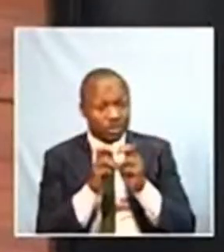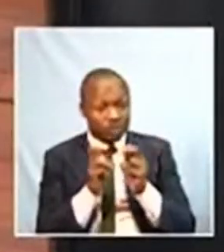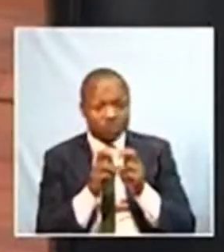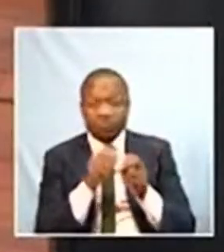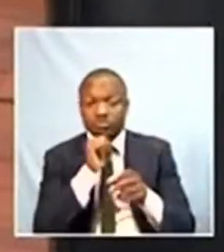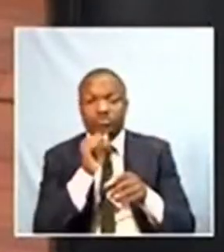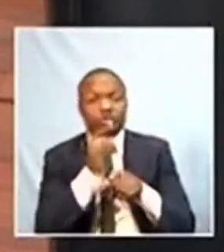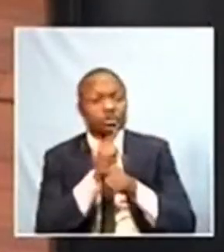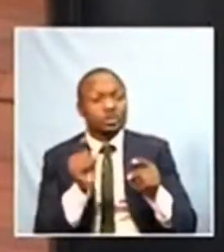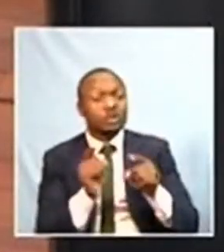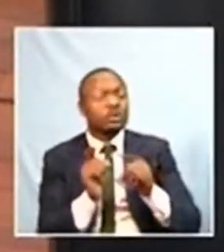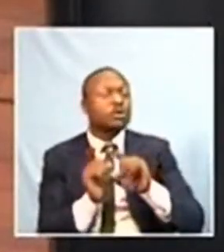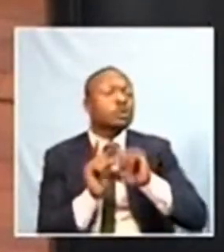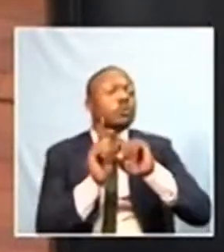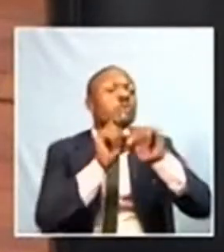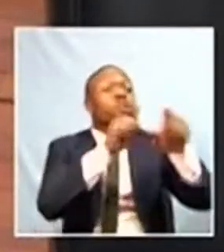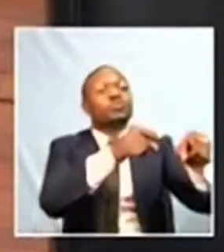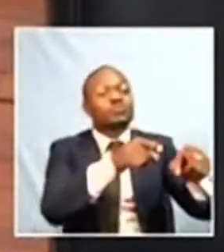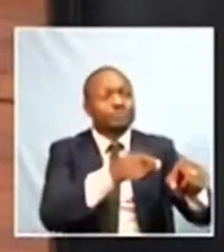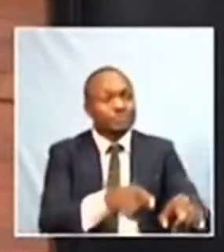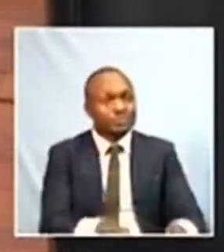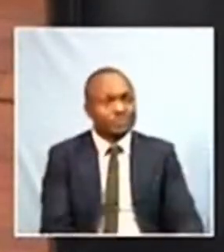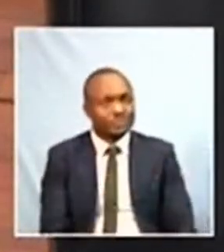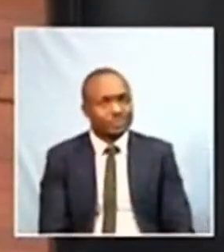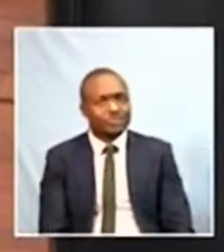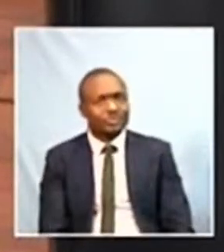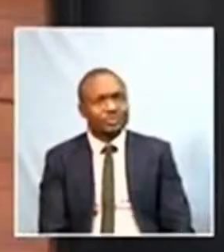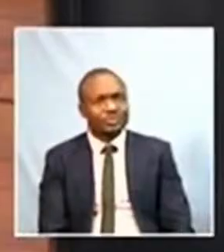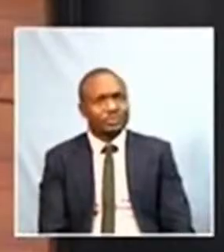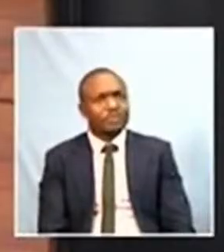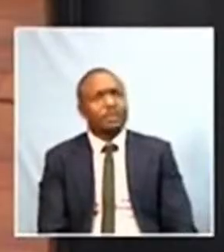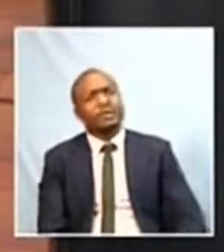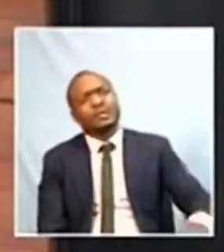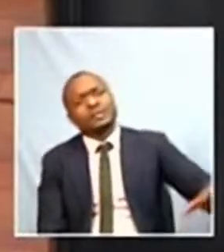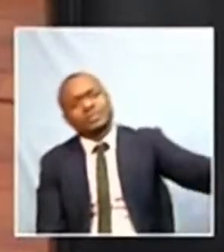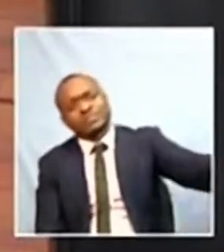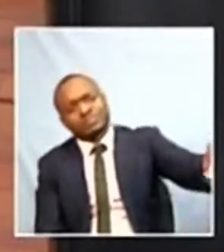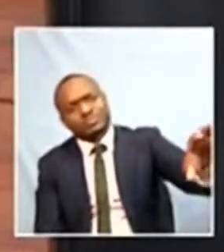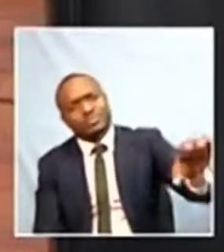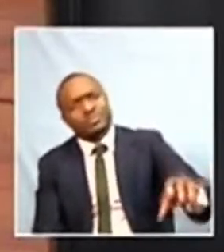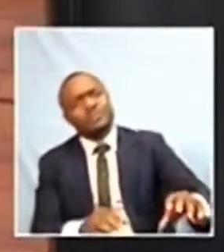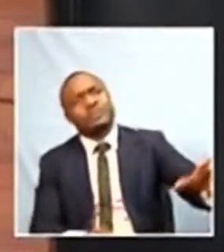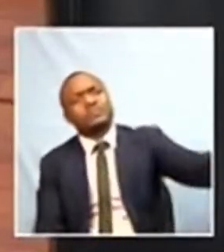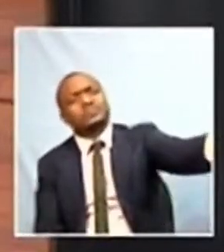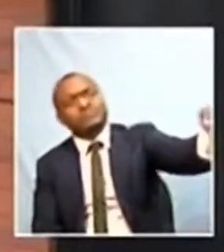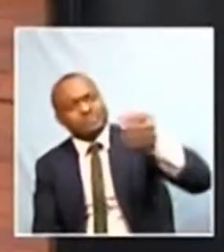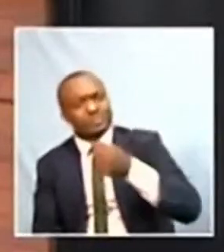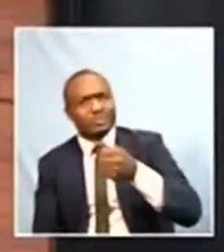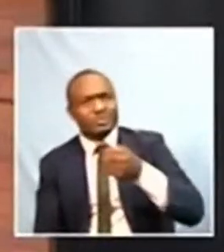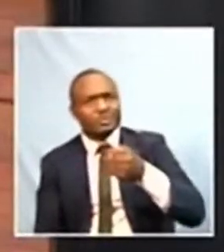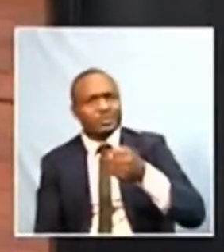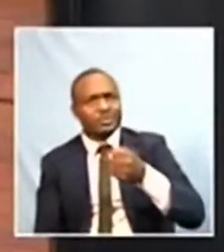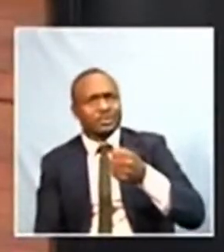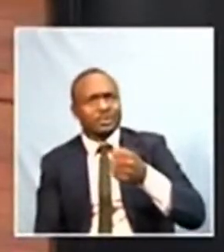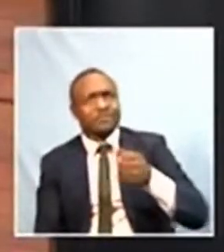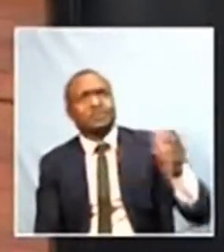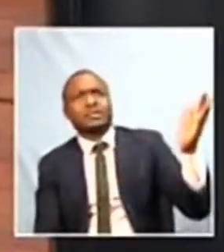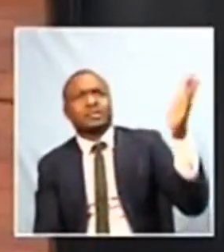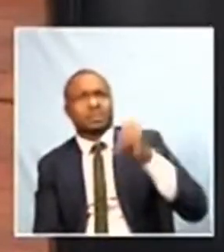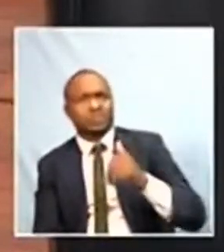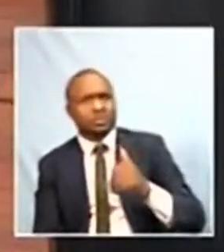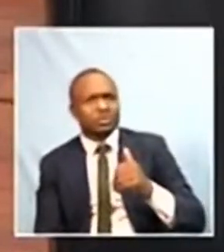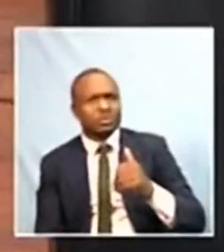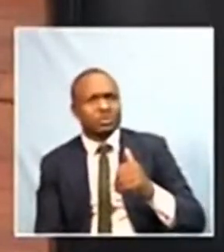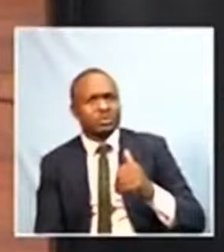don't just go and pick someone by his shirt or by her dress. No, let's go and do